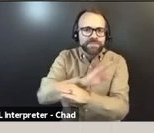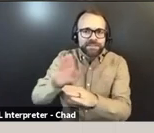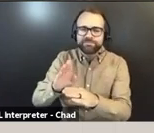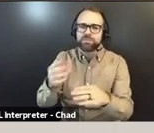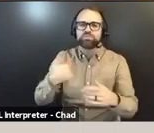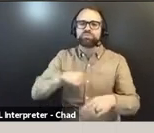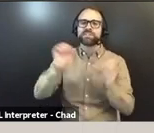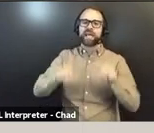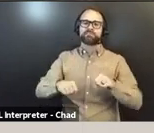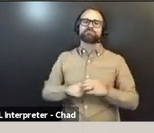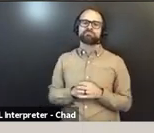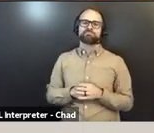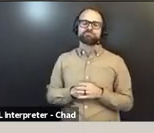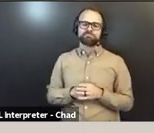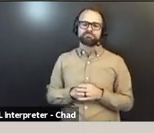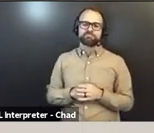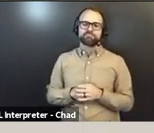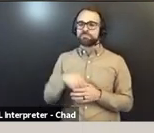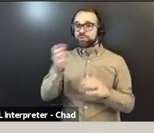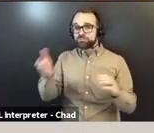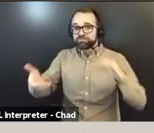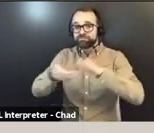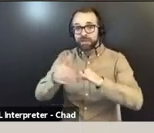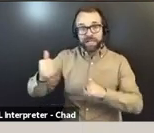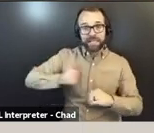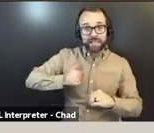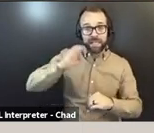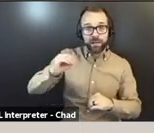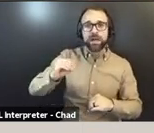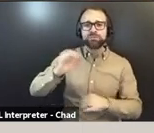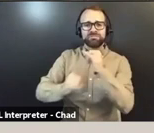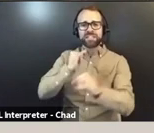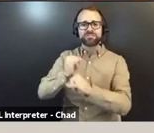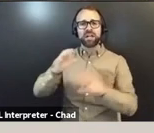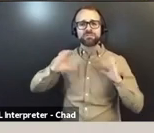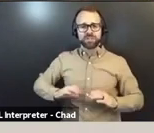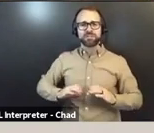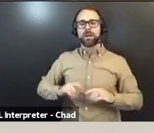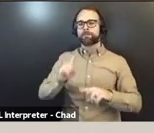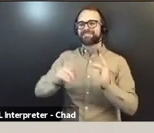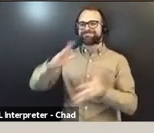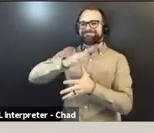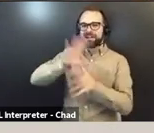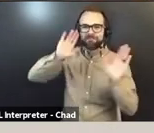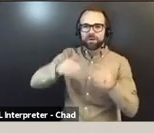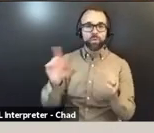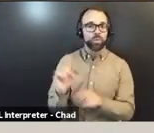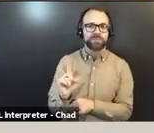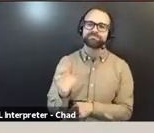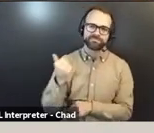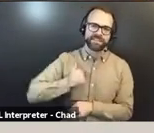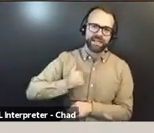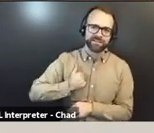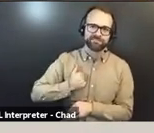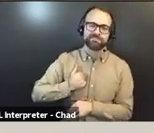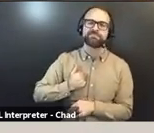with. We don't just work with Canadian companies. We do have international clients as well, but our primary focus is Canada. That's where we're looking at